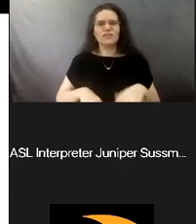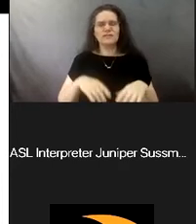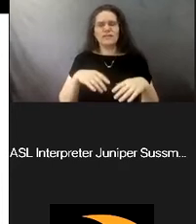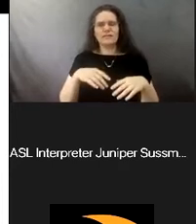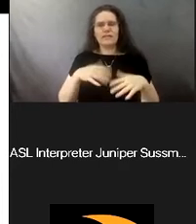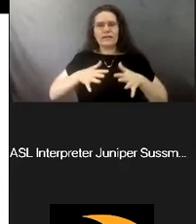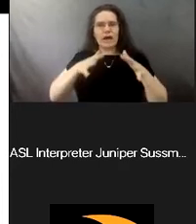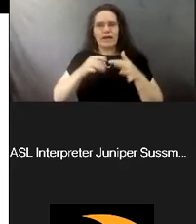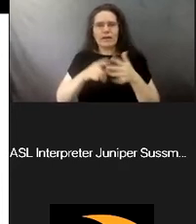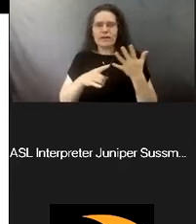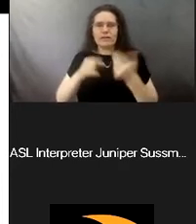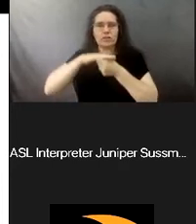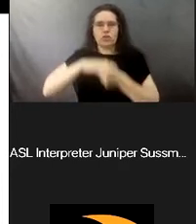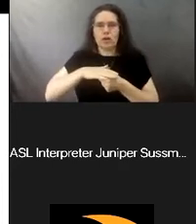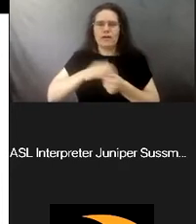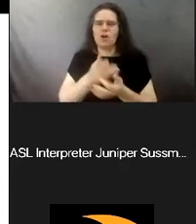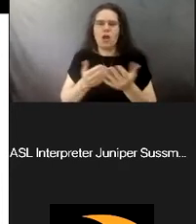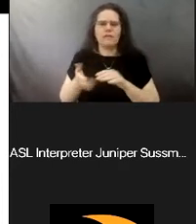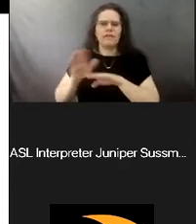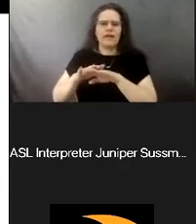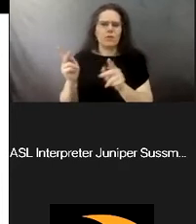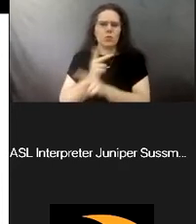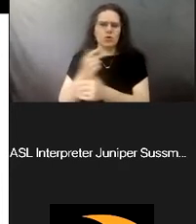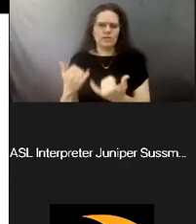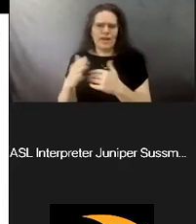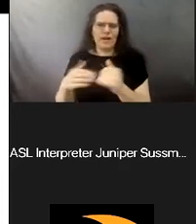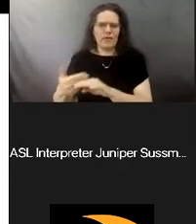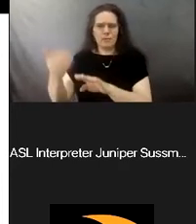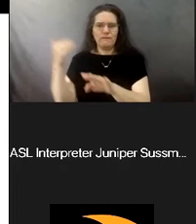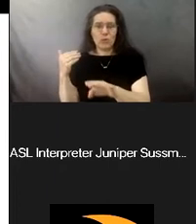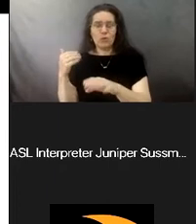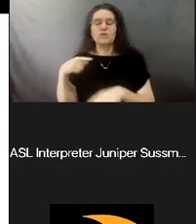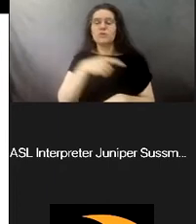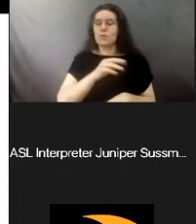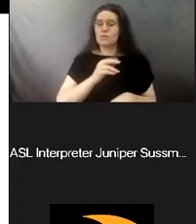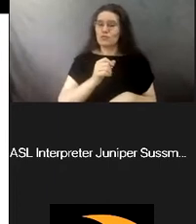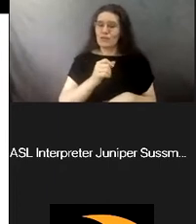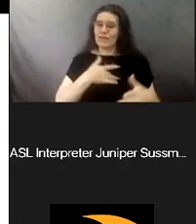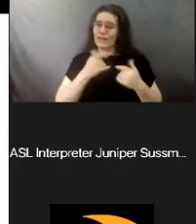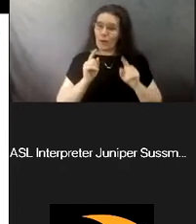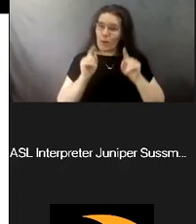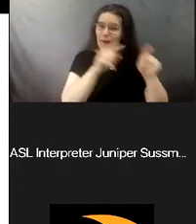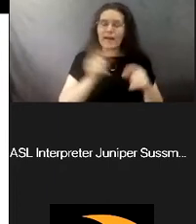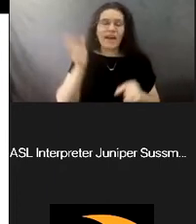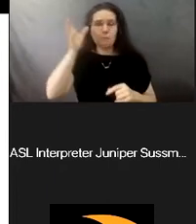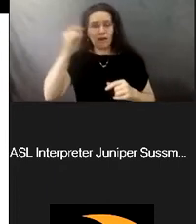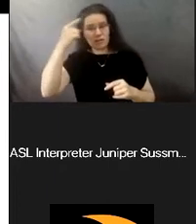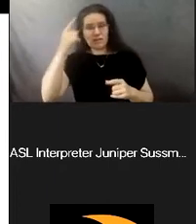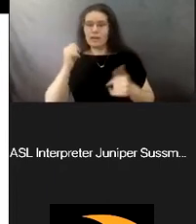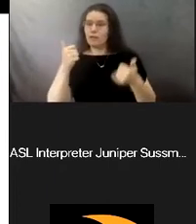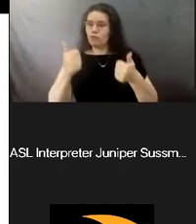fact now that Maria gets to go back to school and her parents are thinking that the masking is going to be in place and things are going to